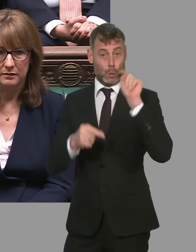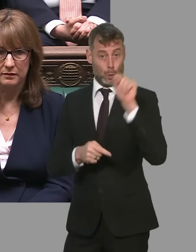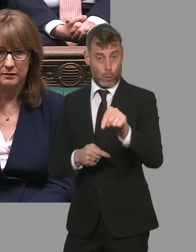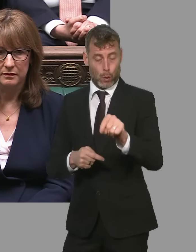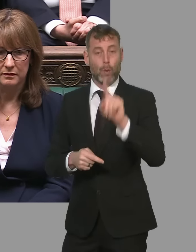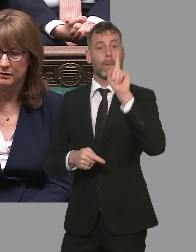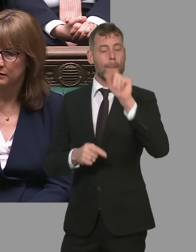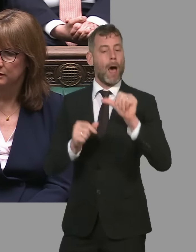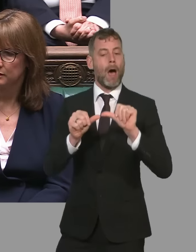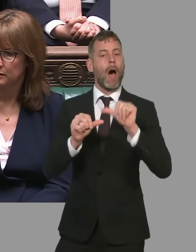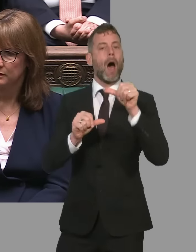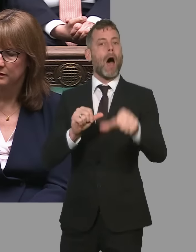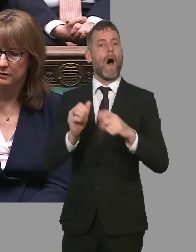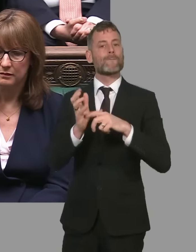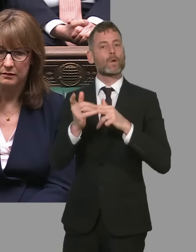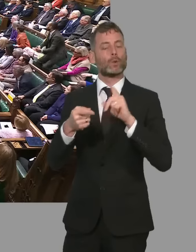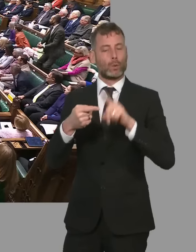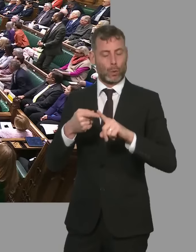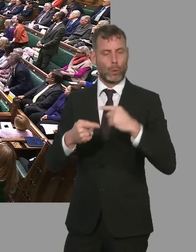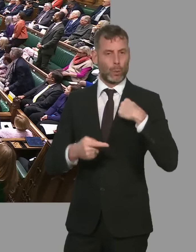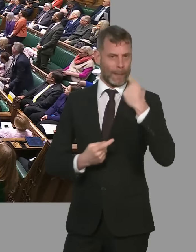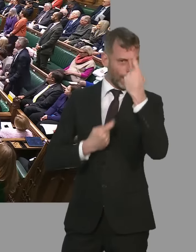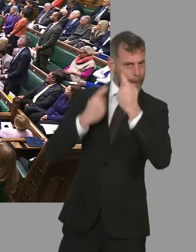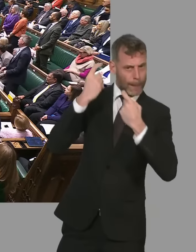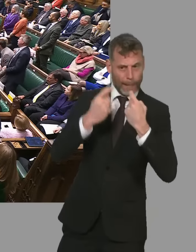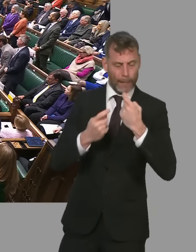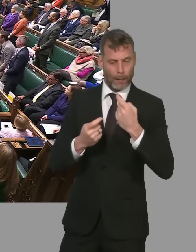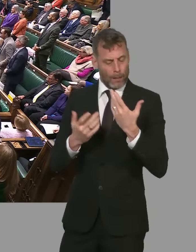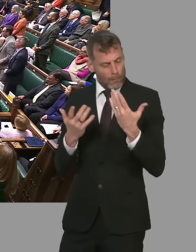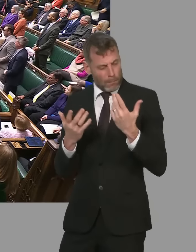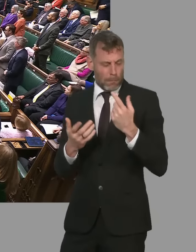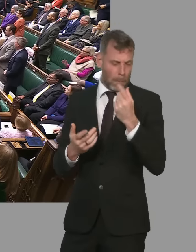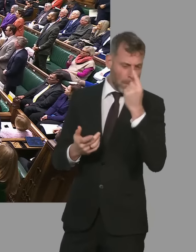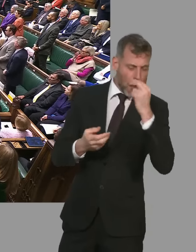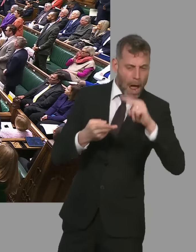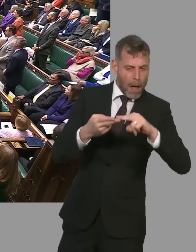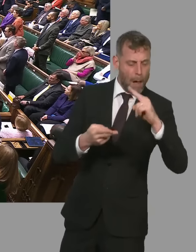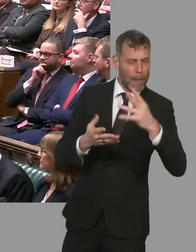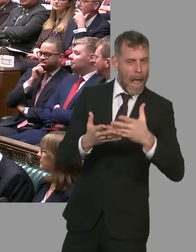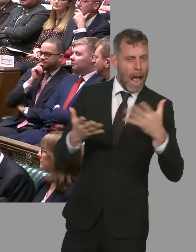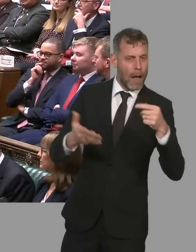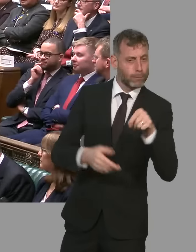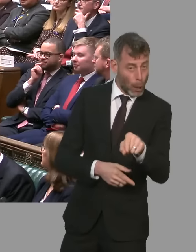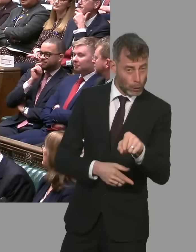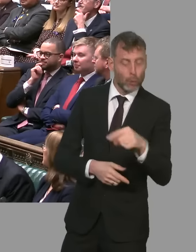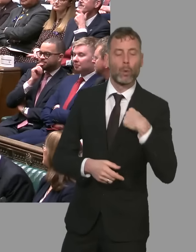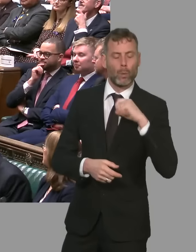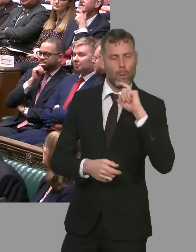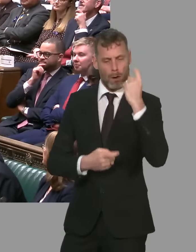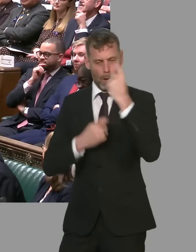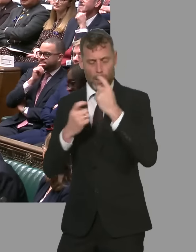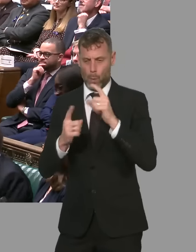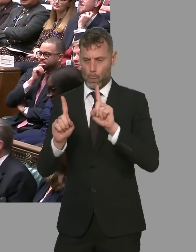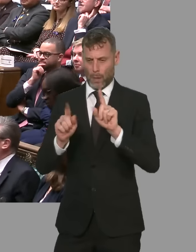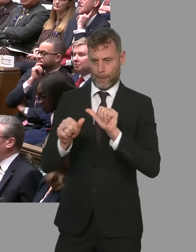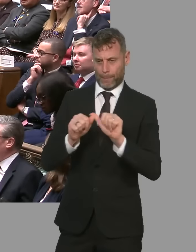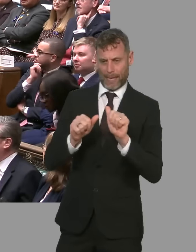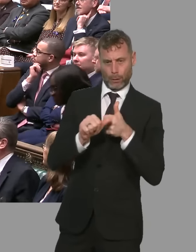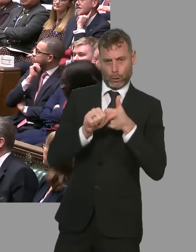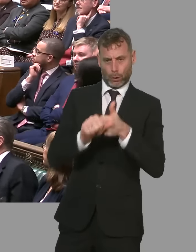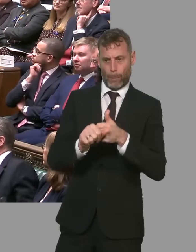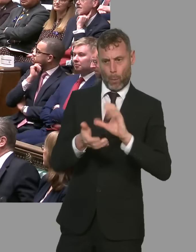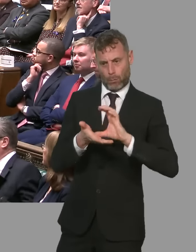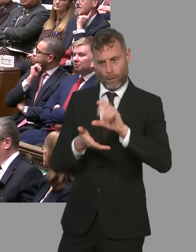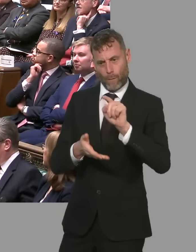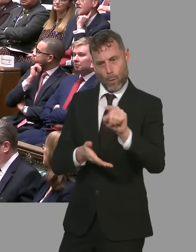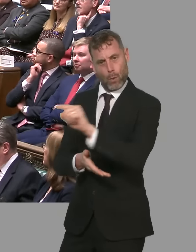we put the principles behind it. Durham Paffey. Thank you, Mr. Speaker, and can I associate myself with the Prime Minister's remarks on